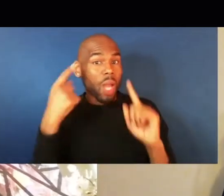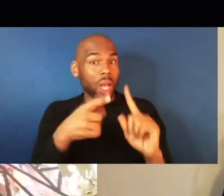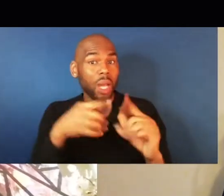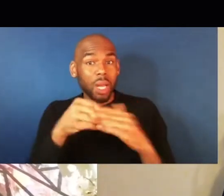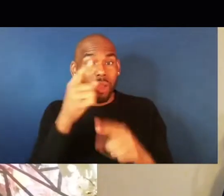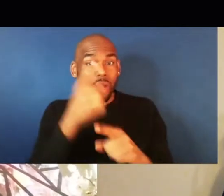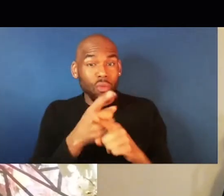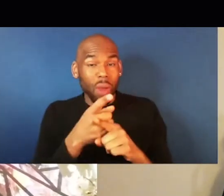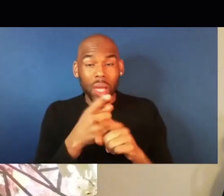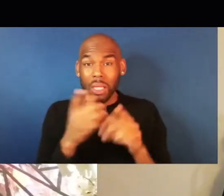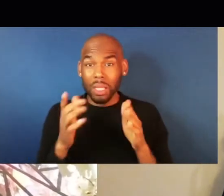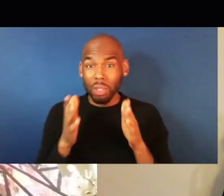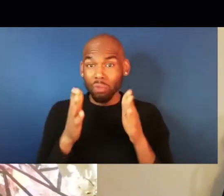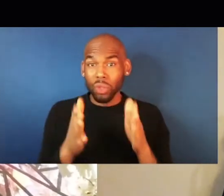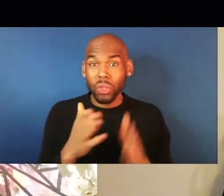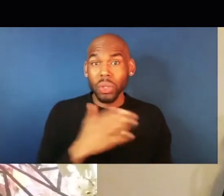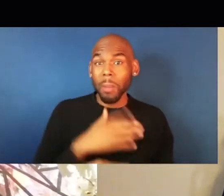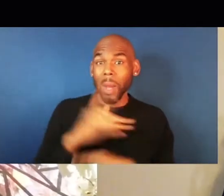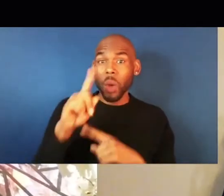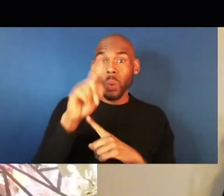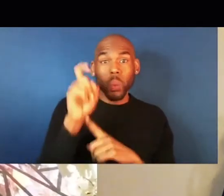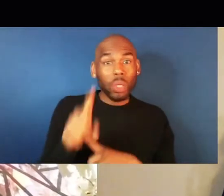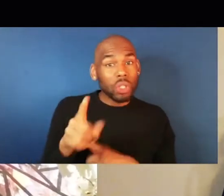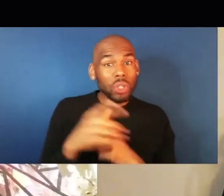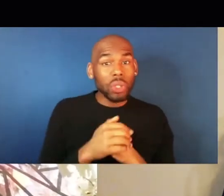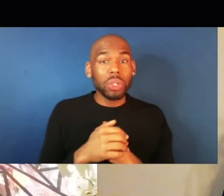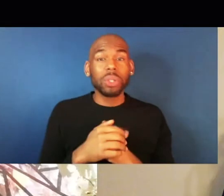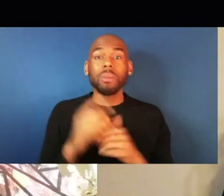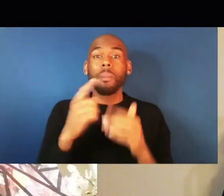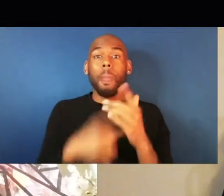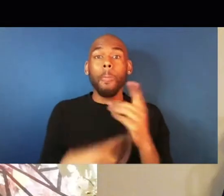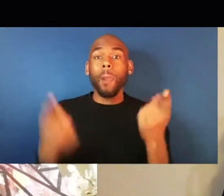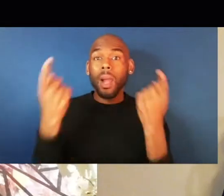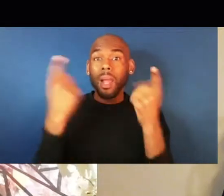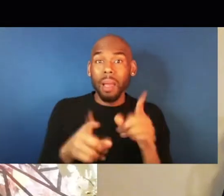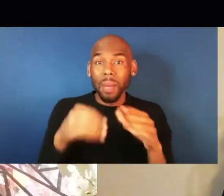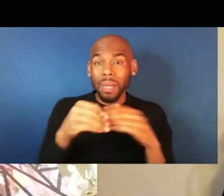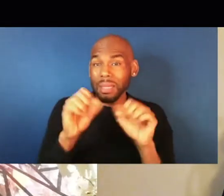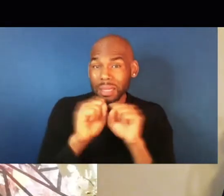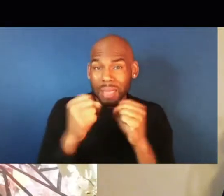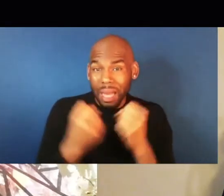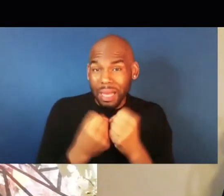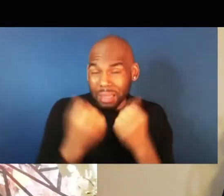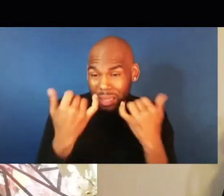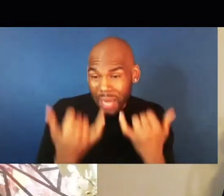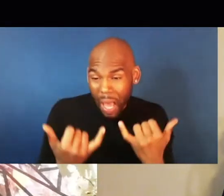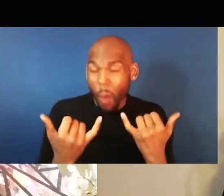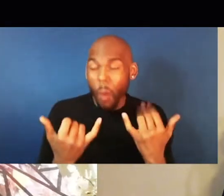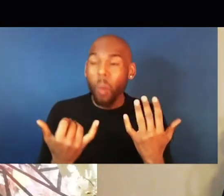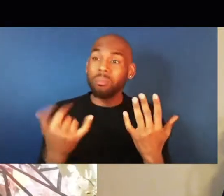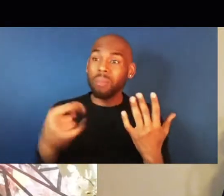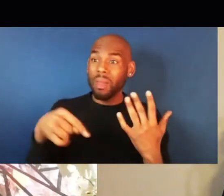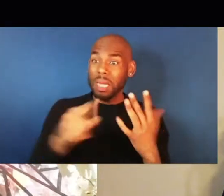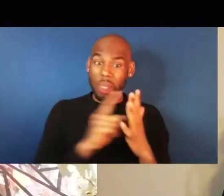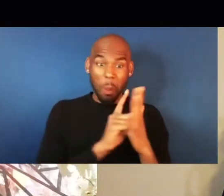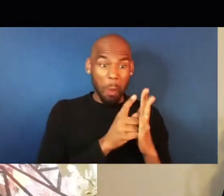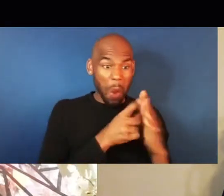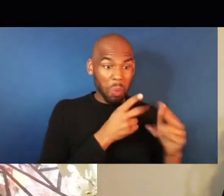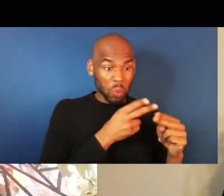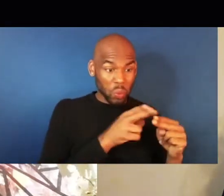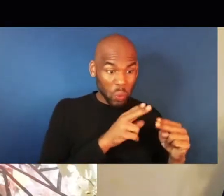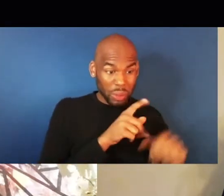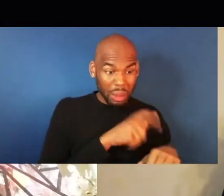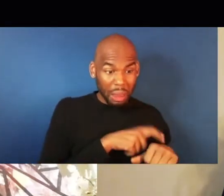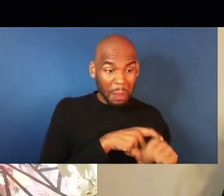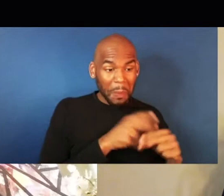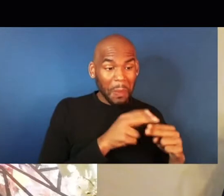in the right direction. The question I ask, just with this, what's happening in our society right now, is this a moment in time? Is this